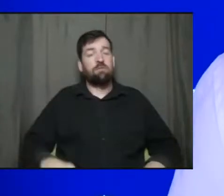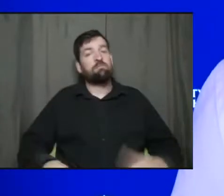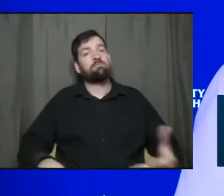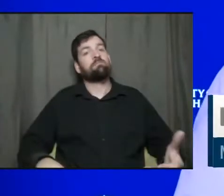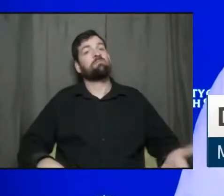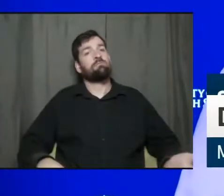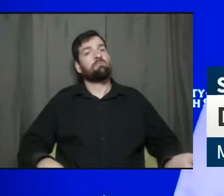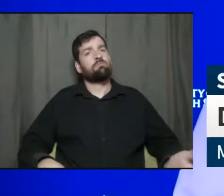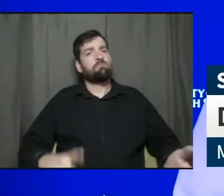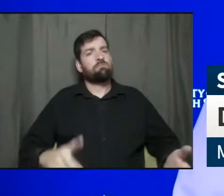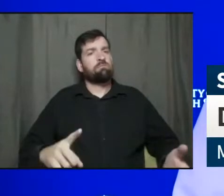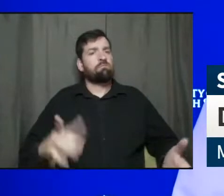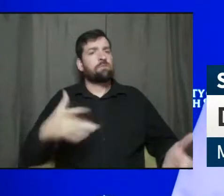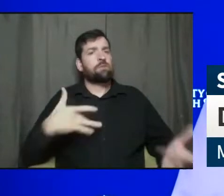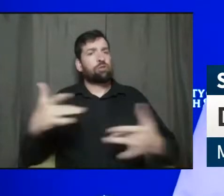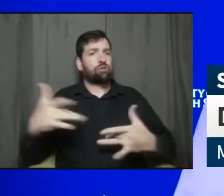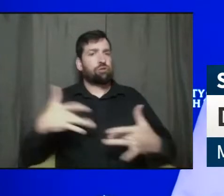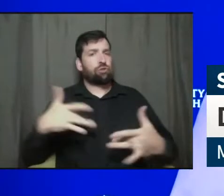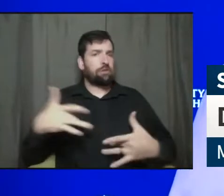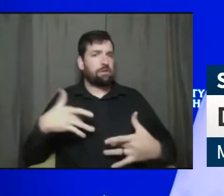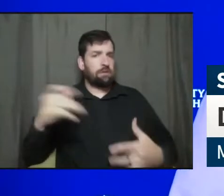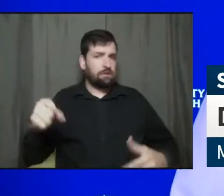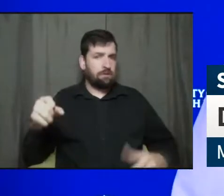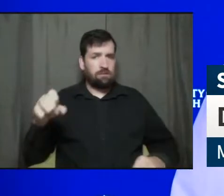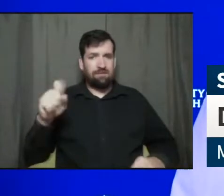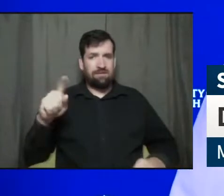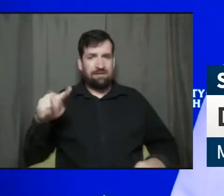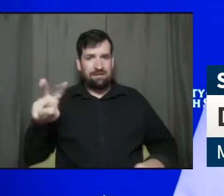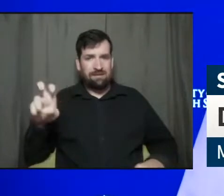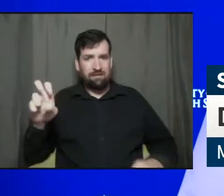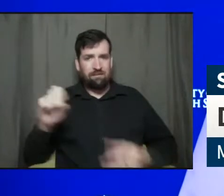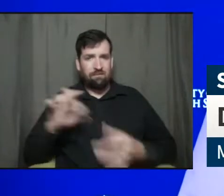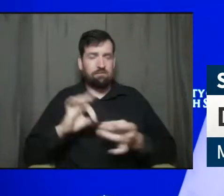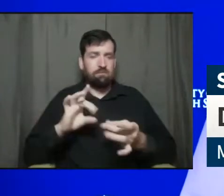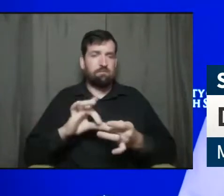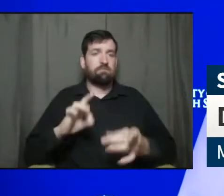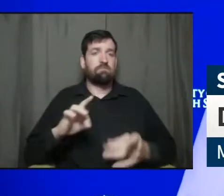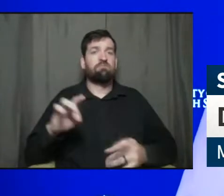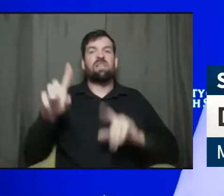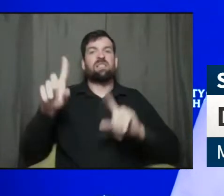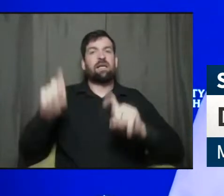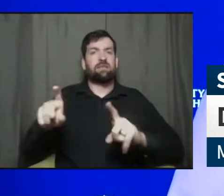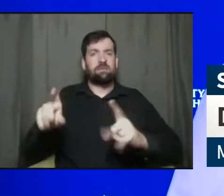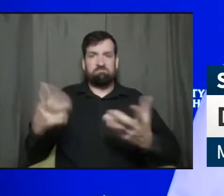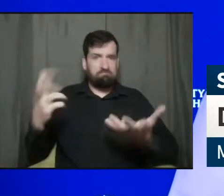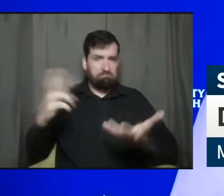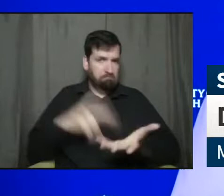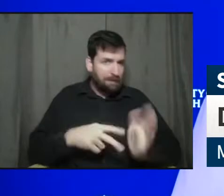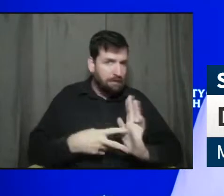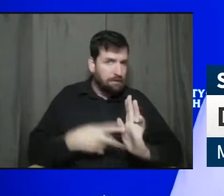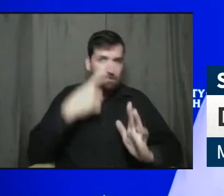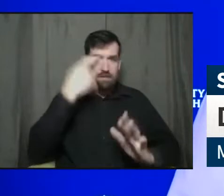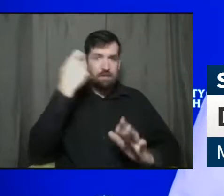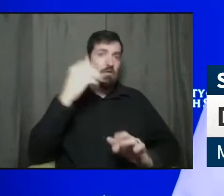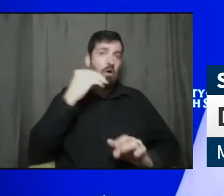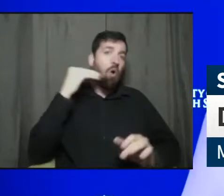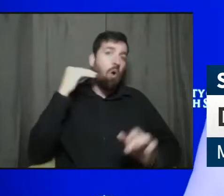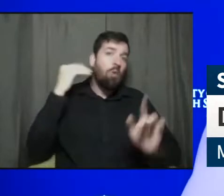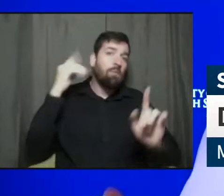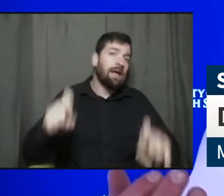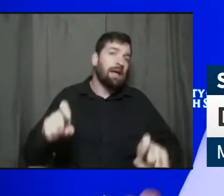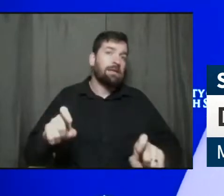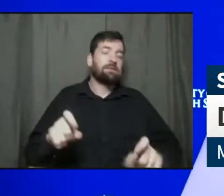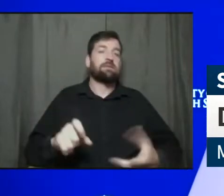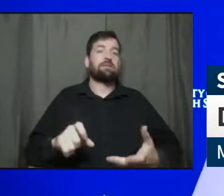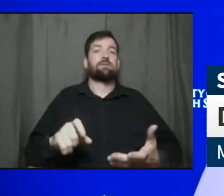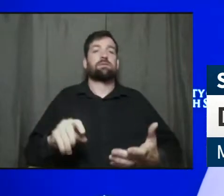concerning. Steve, just like you talked about the testing, it's hard to say what all that means because of the home tests and things like that and reporting. But to your